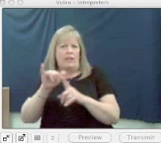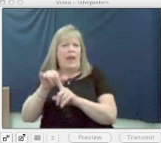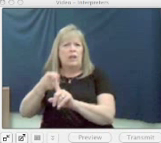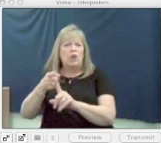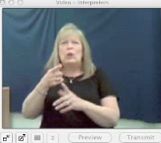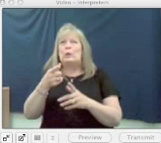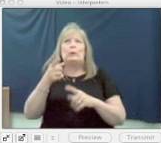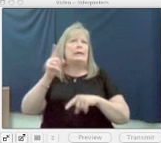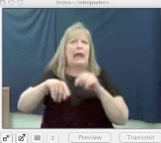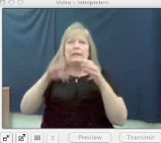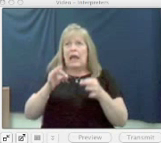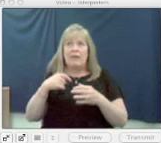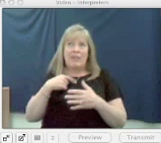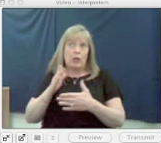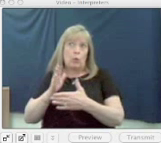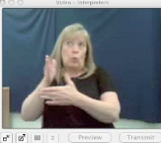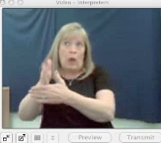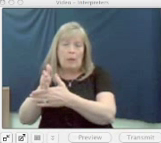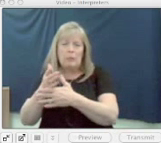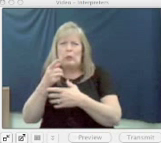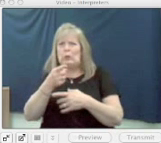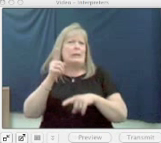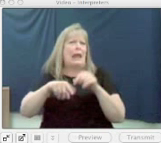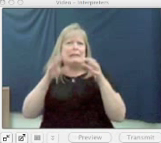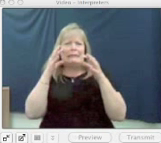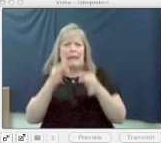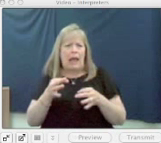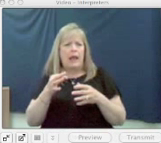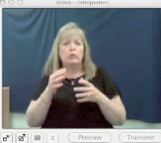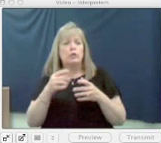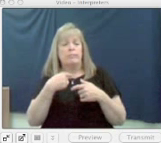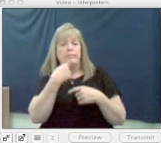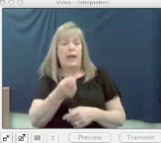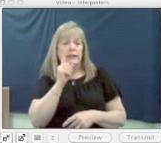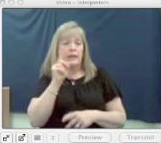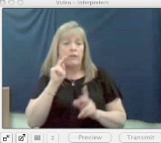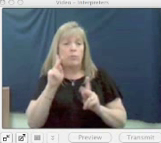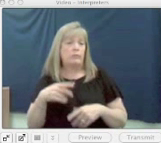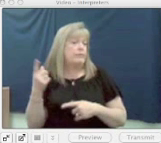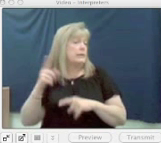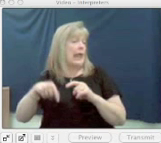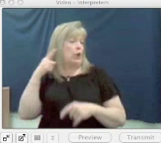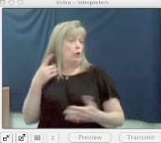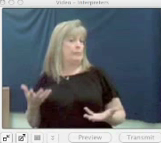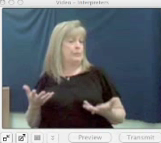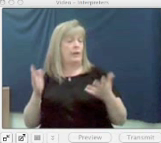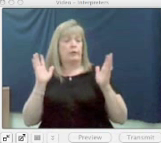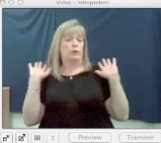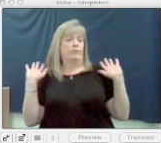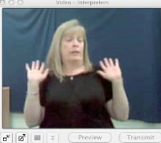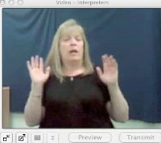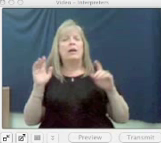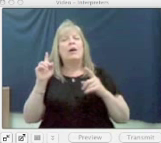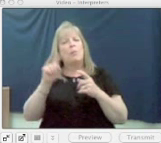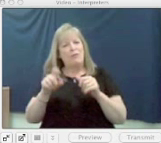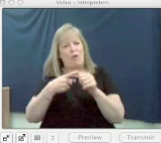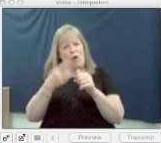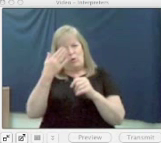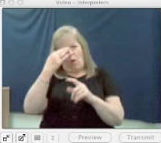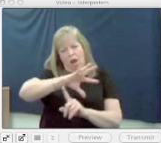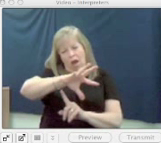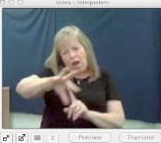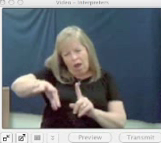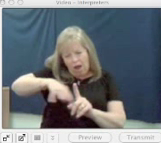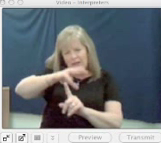you can't decide if you should tell the deaf person and leave it at that. Until you get other contextual factors that we refer to